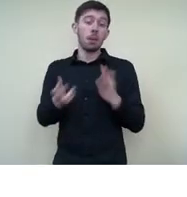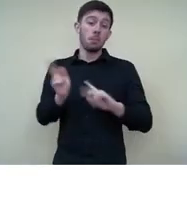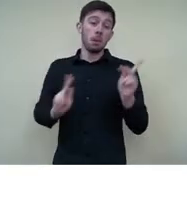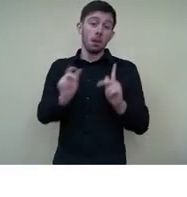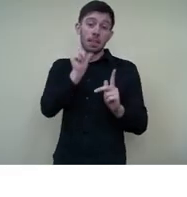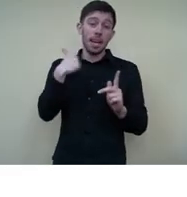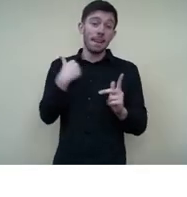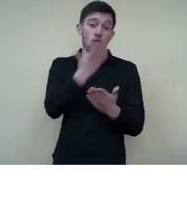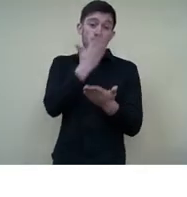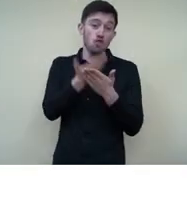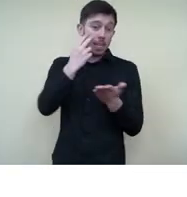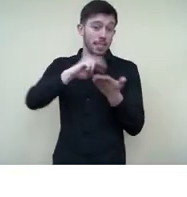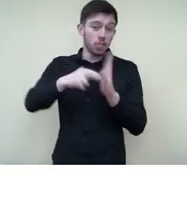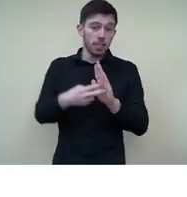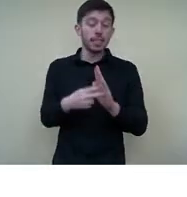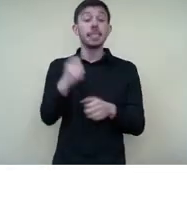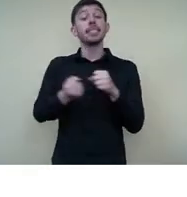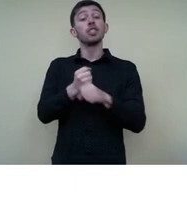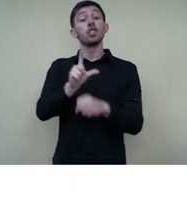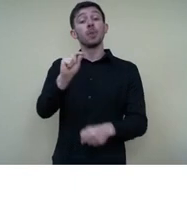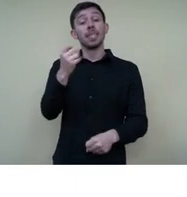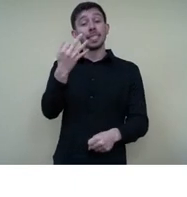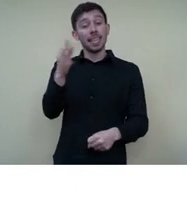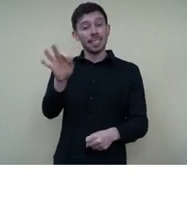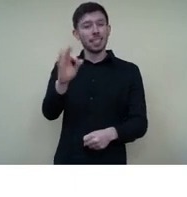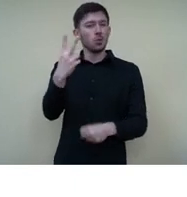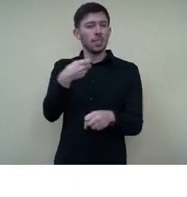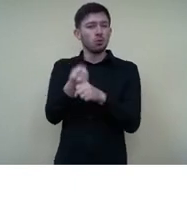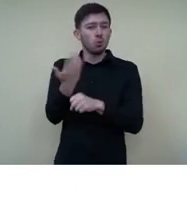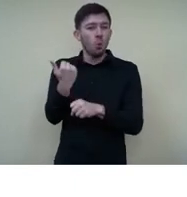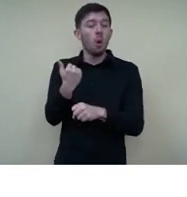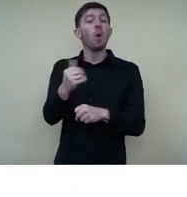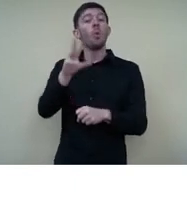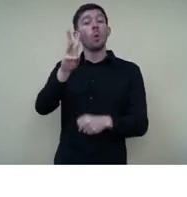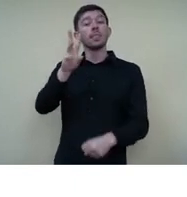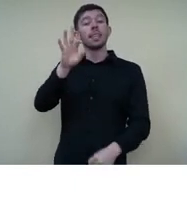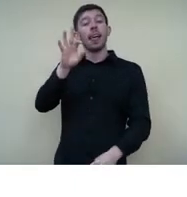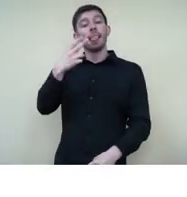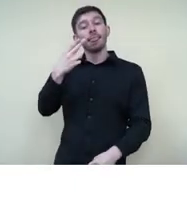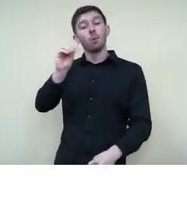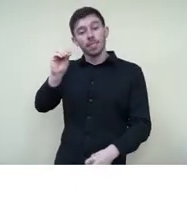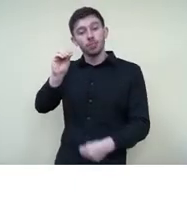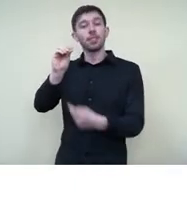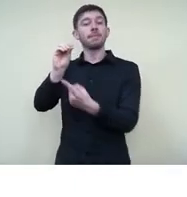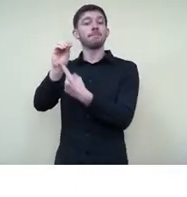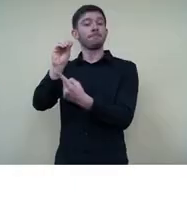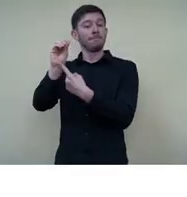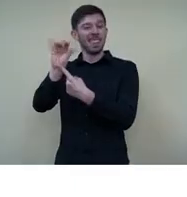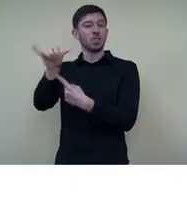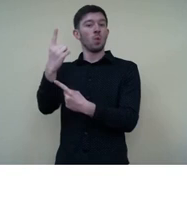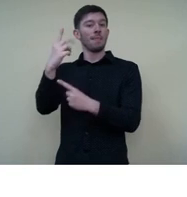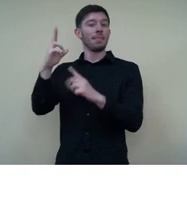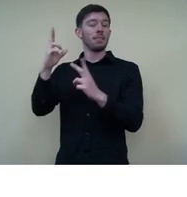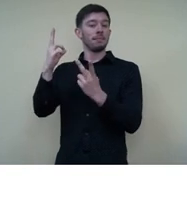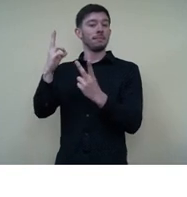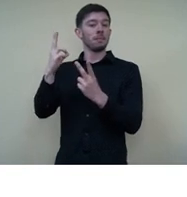great intentions. In 2019, 2 years ago, the World Health Organization named vaccine hesitancy as one of the top global health